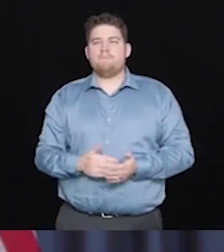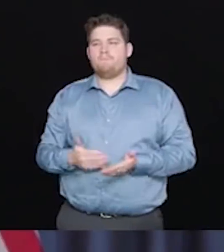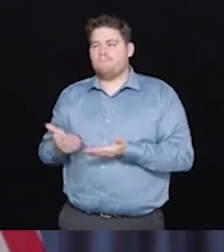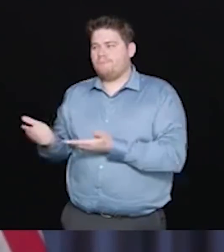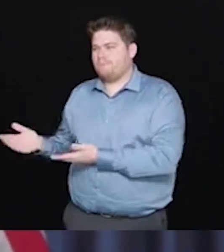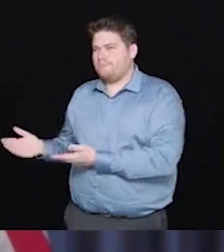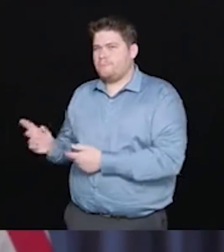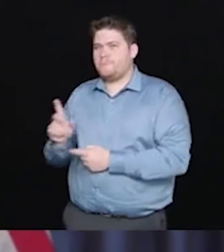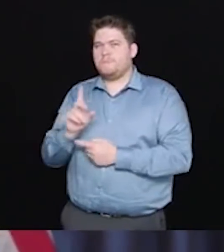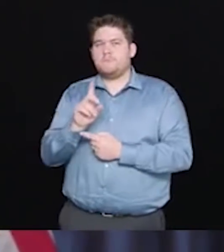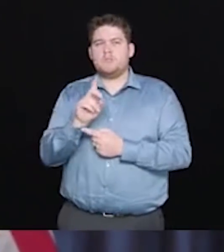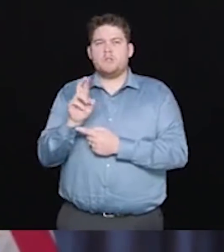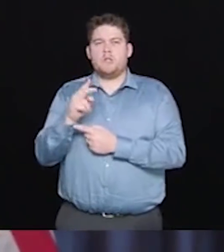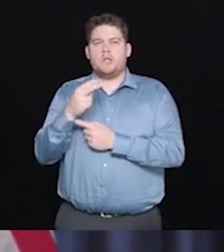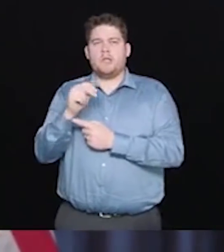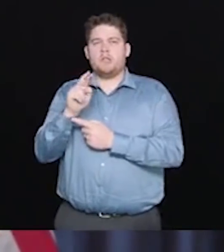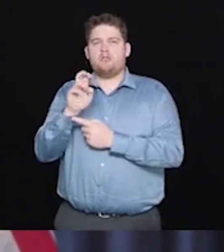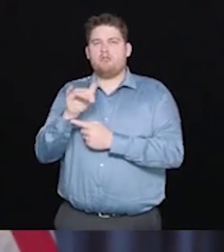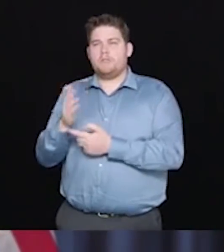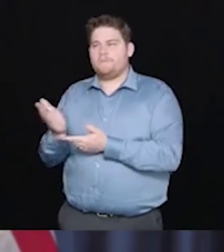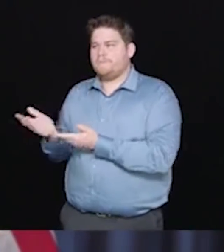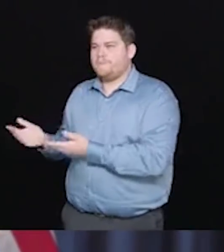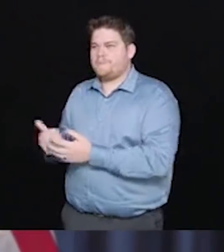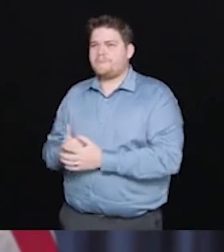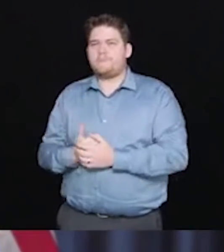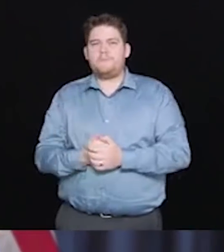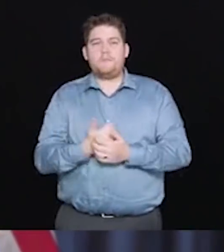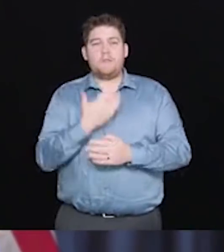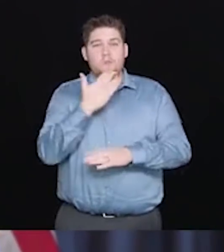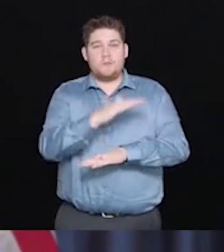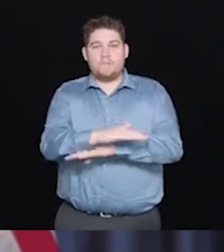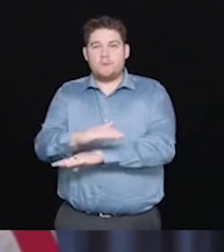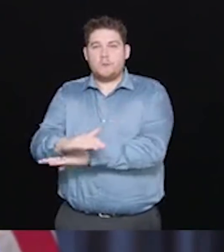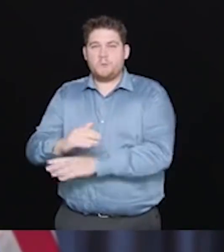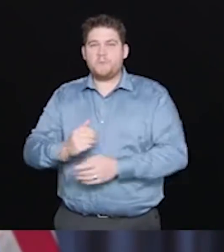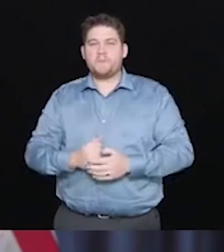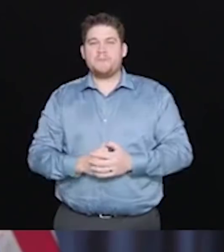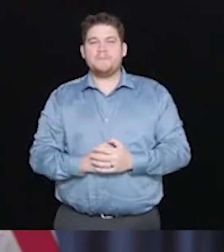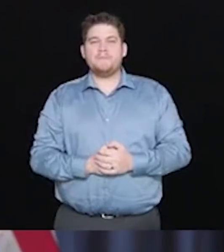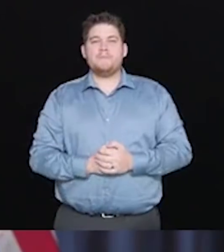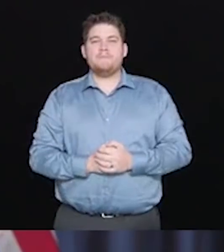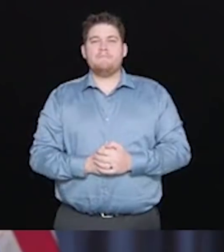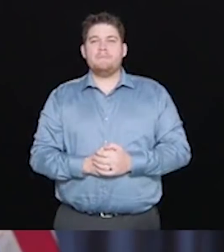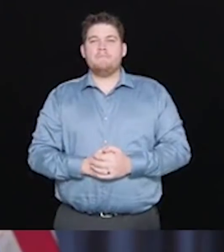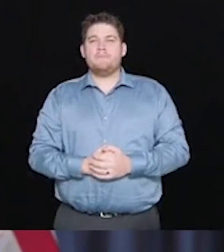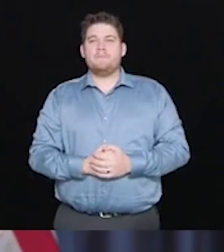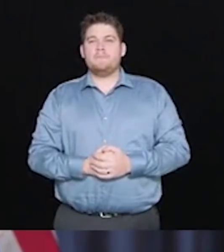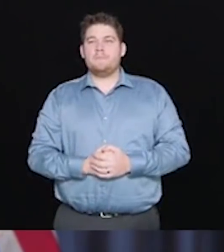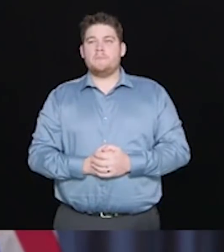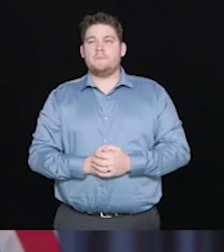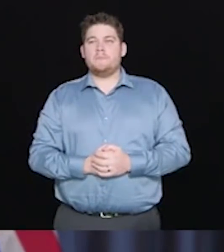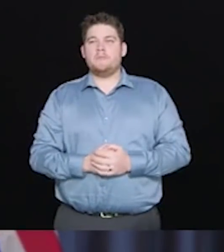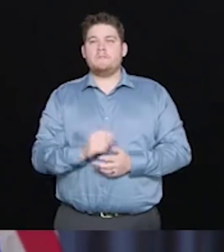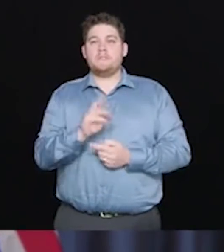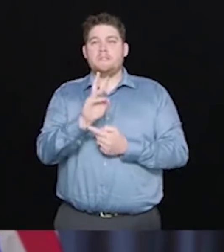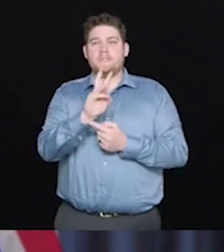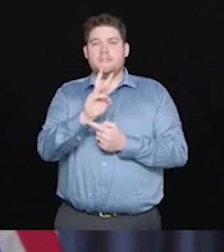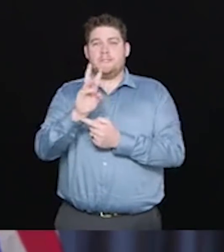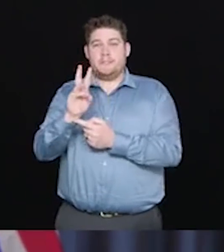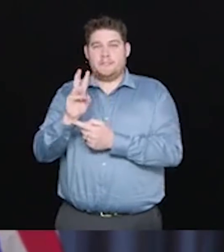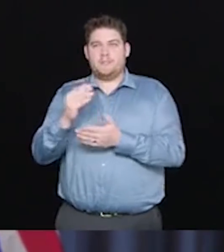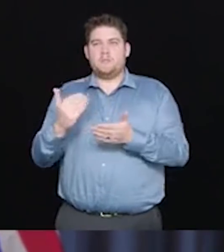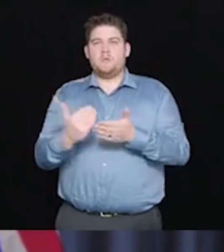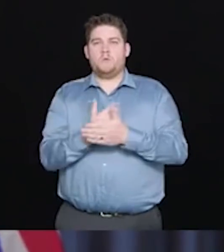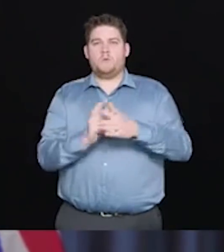couple of things on the agenda for today, but first off, we have had 66 new cases in the